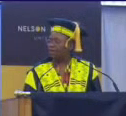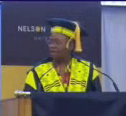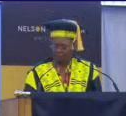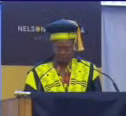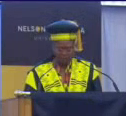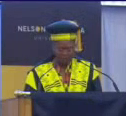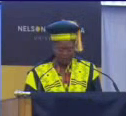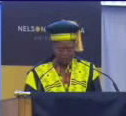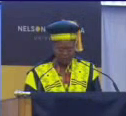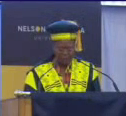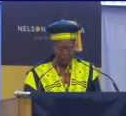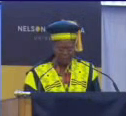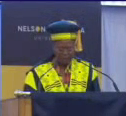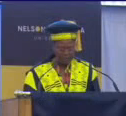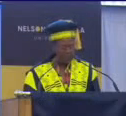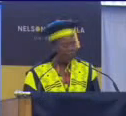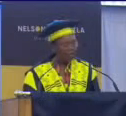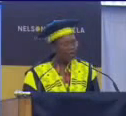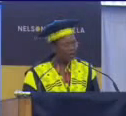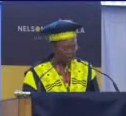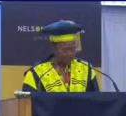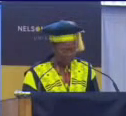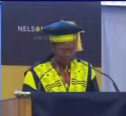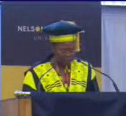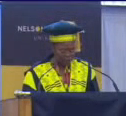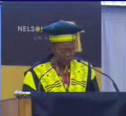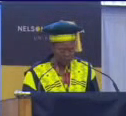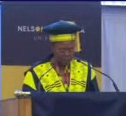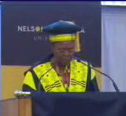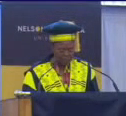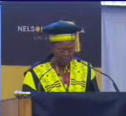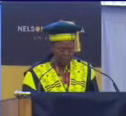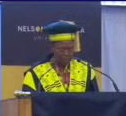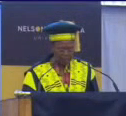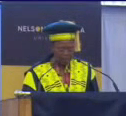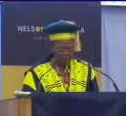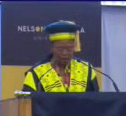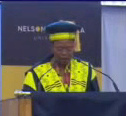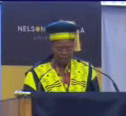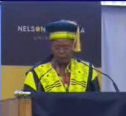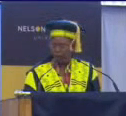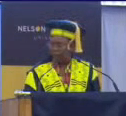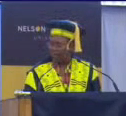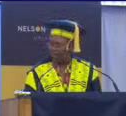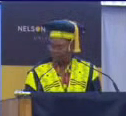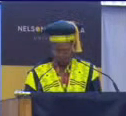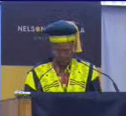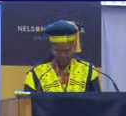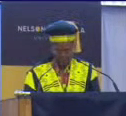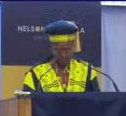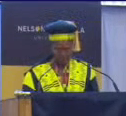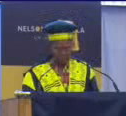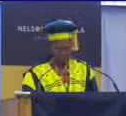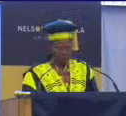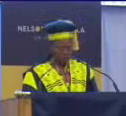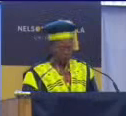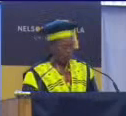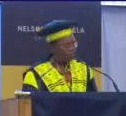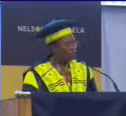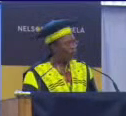Mr. Acting Vice Chancellor, candidates for the degree Bachelor of Arts Honours in History.